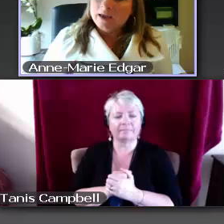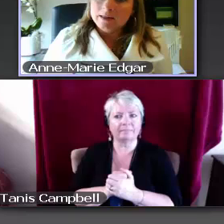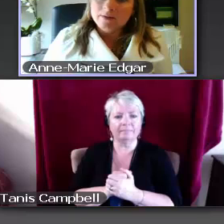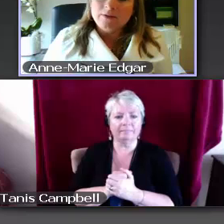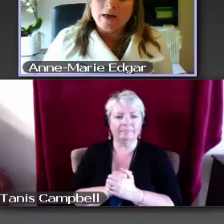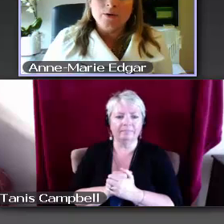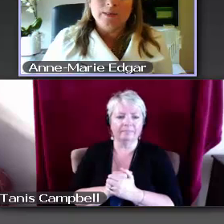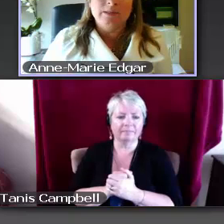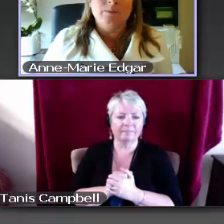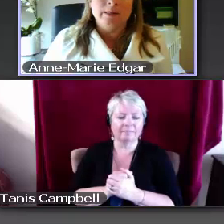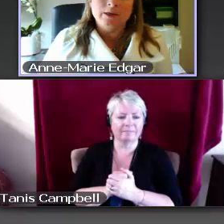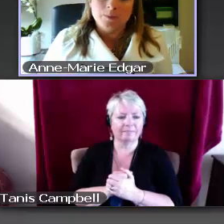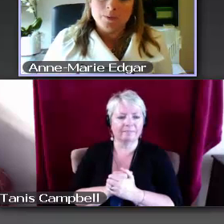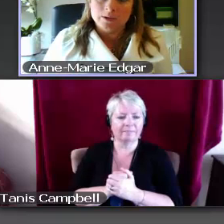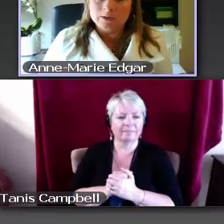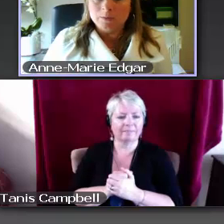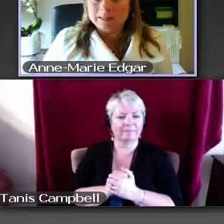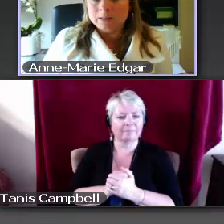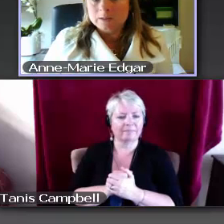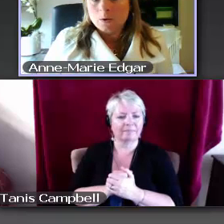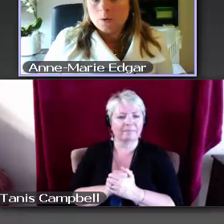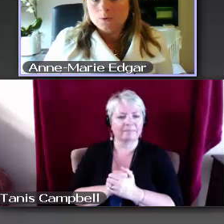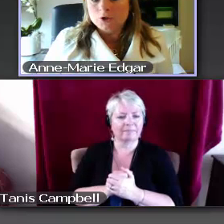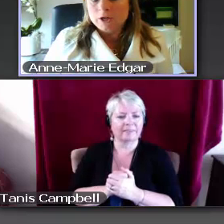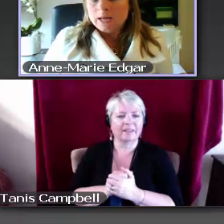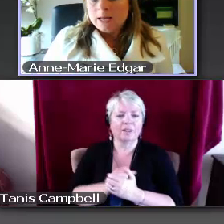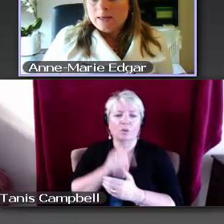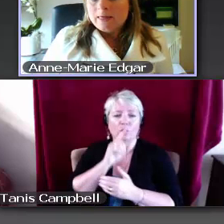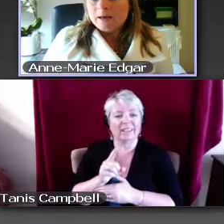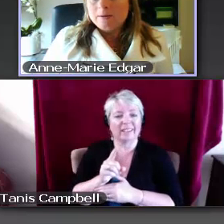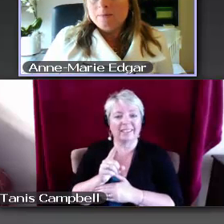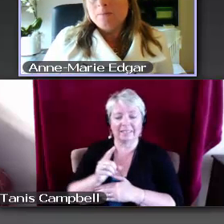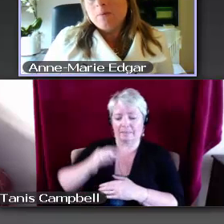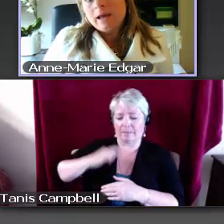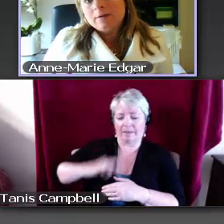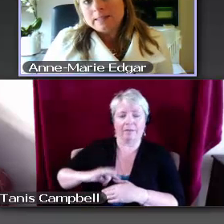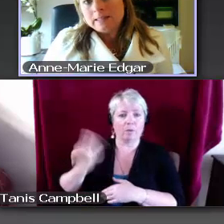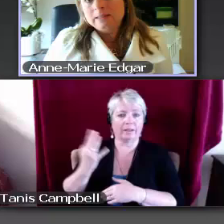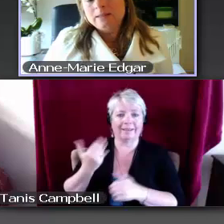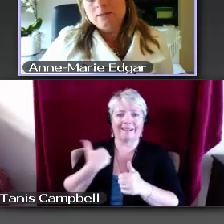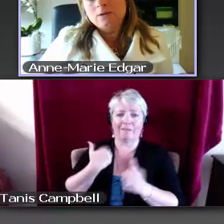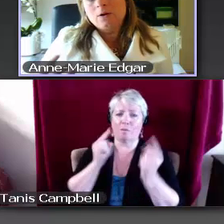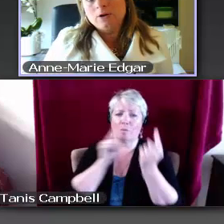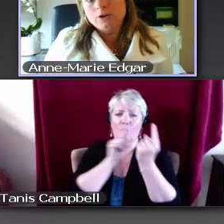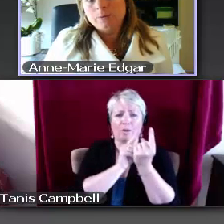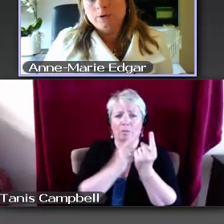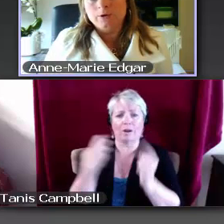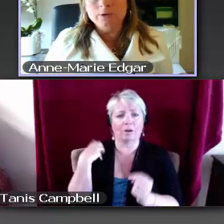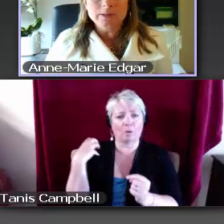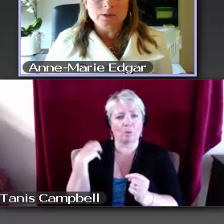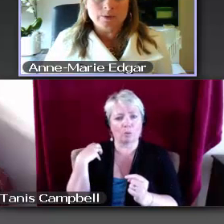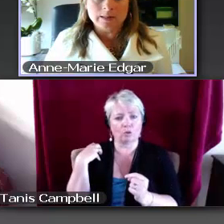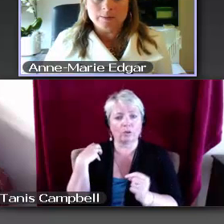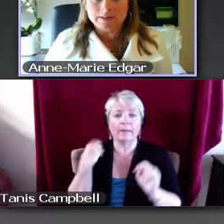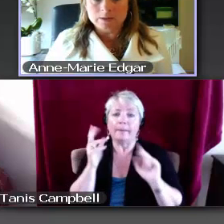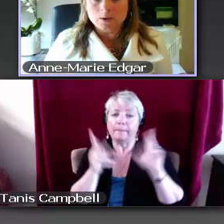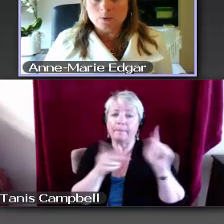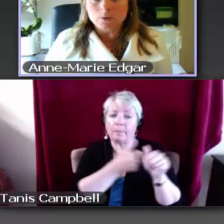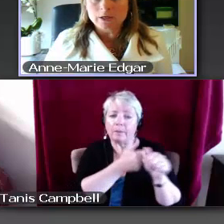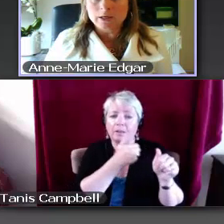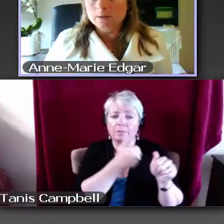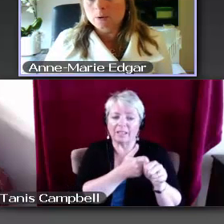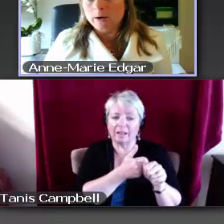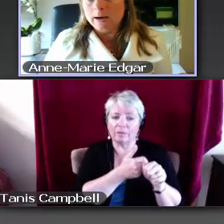visual, I think the value is really your personal business coach. That we have seasoned entrepreneurs doing the